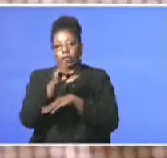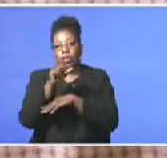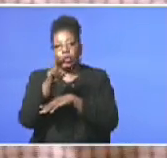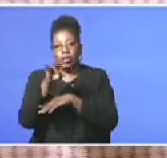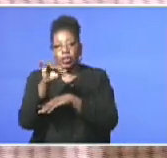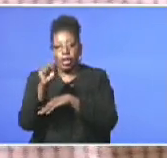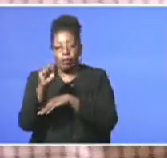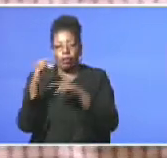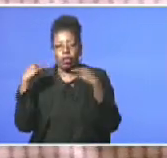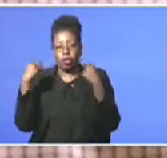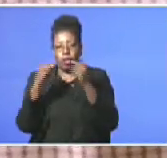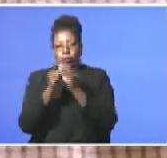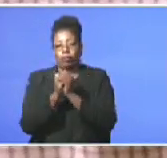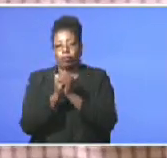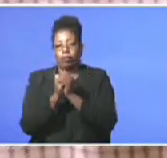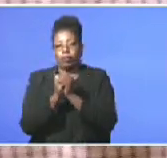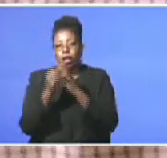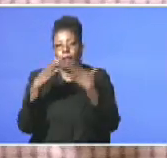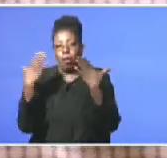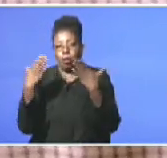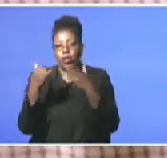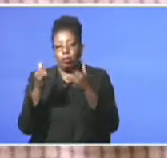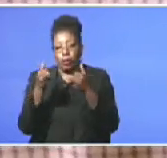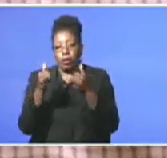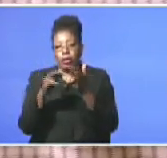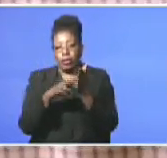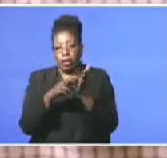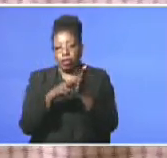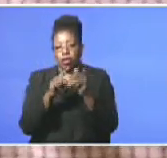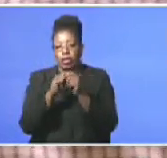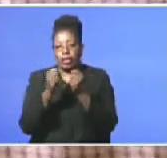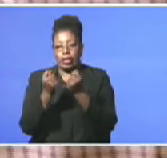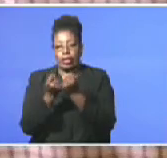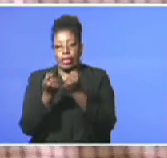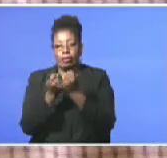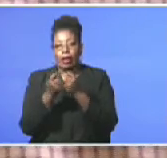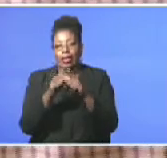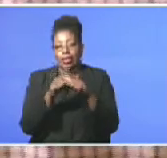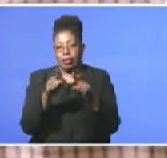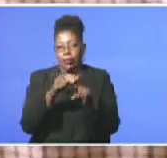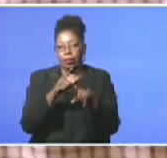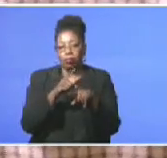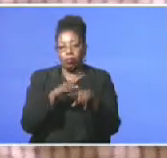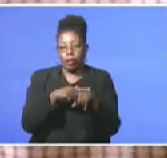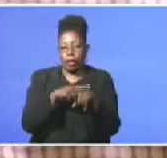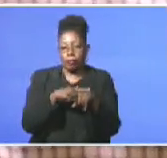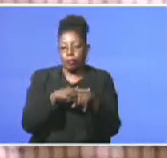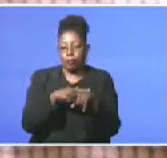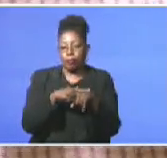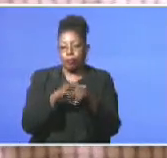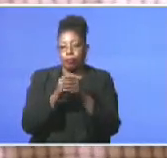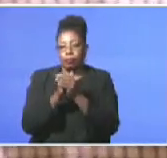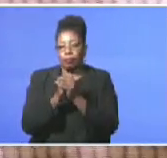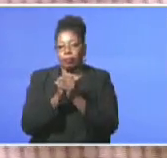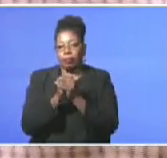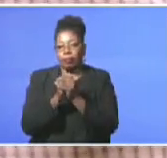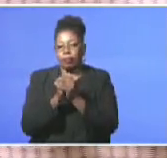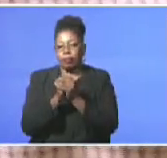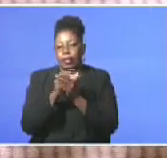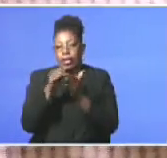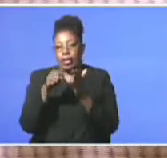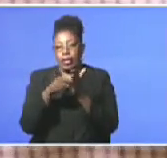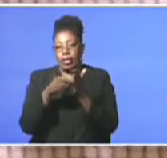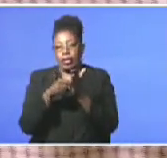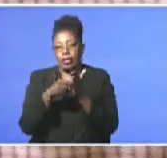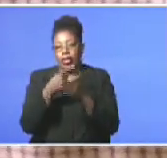head-to-head. Most of these players represent really the national team at different points and times. And, you know, this is just